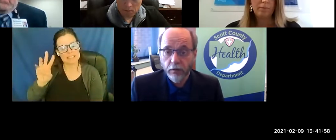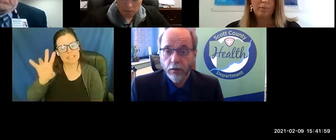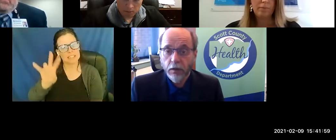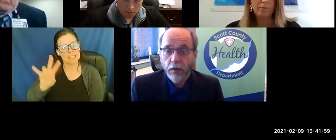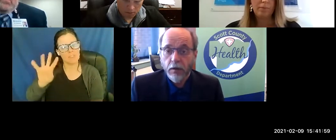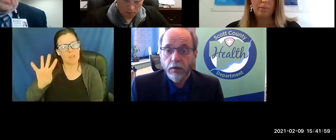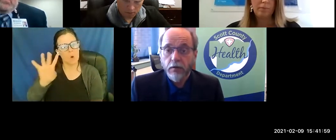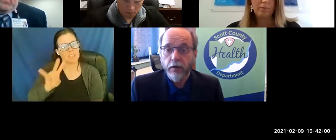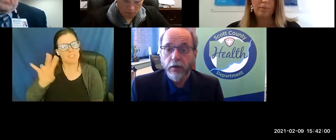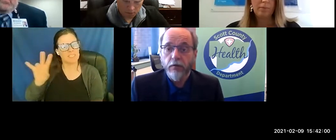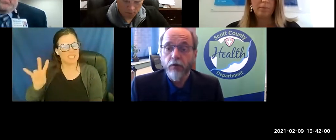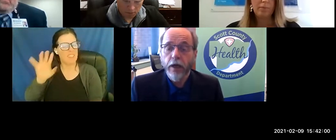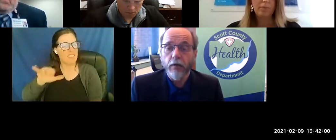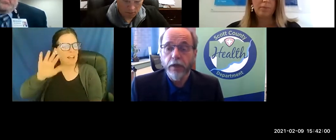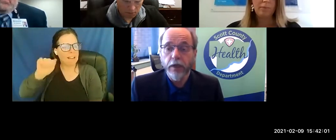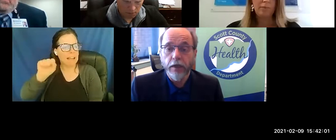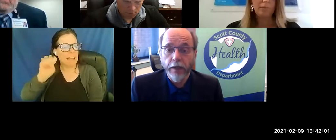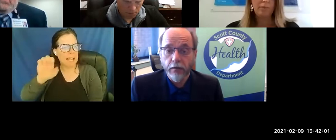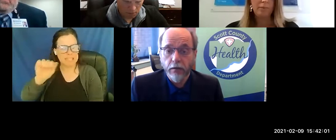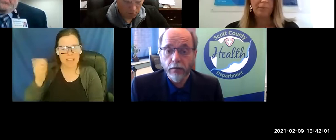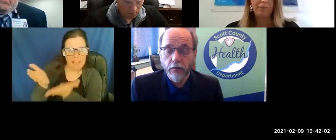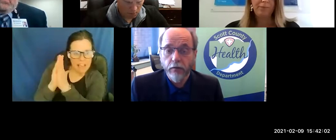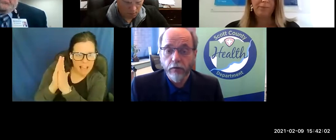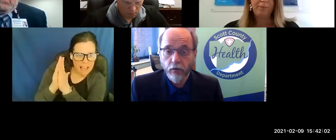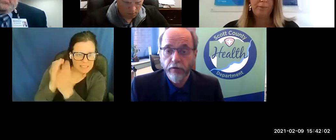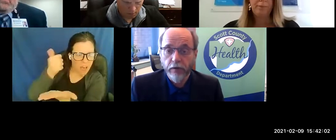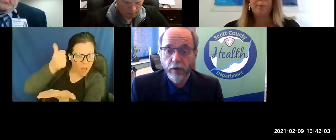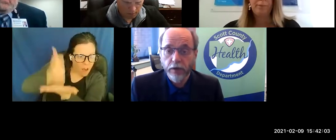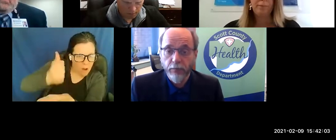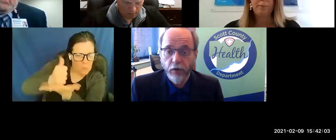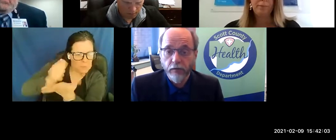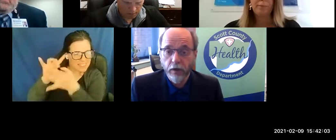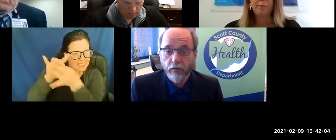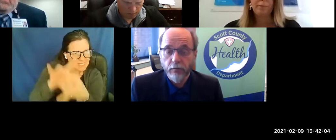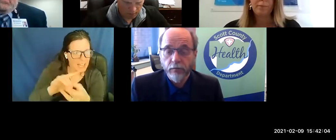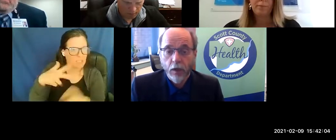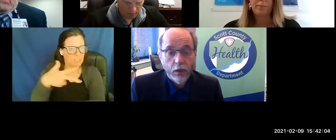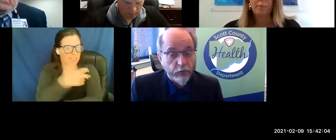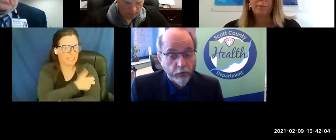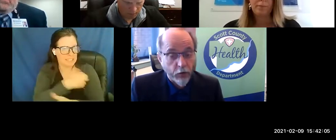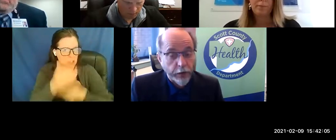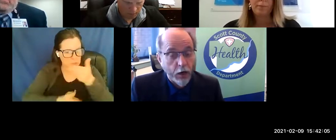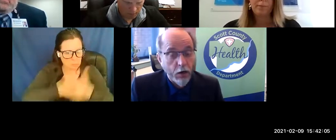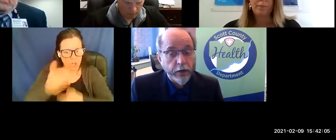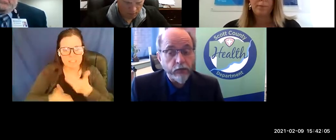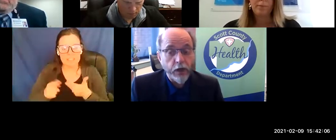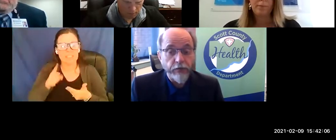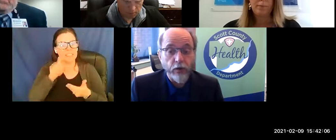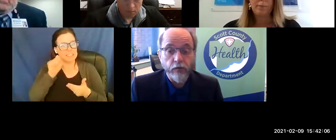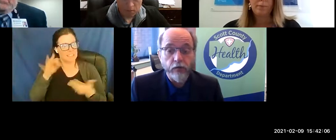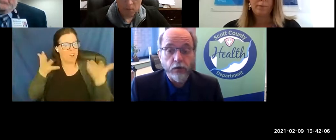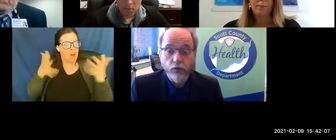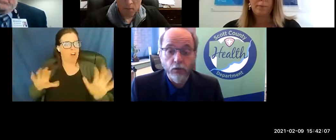563-386-7477 for help to get connected to this new vaccination process. If you've already called CASI